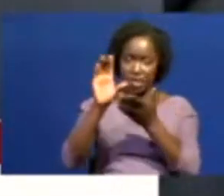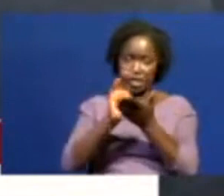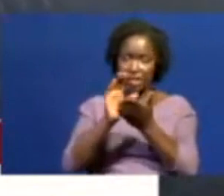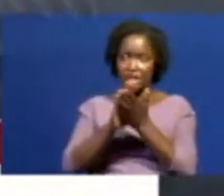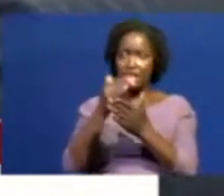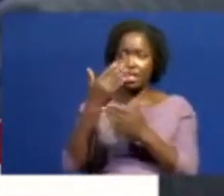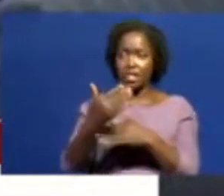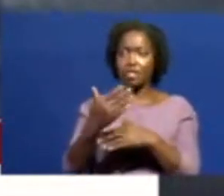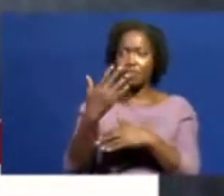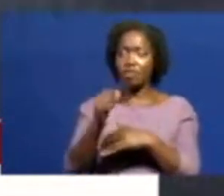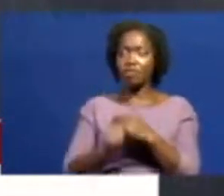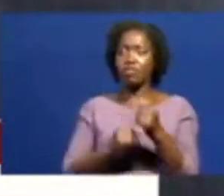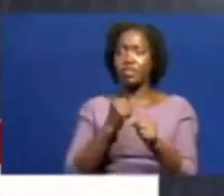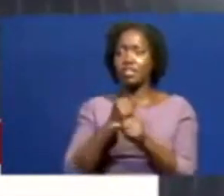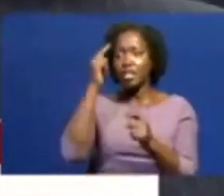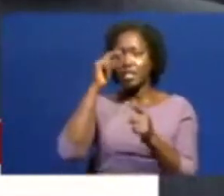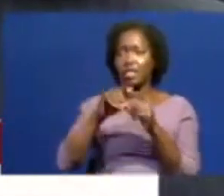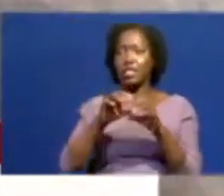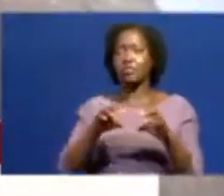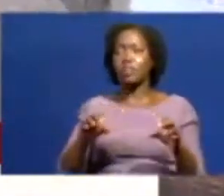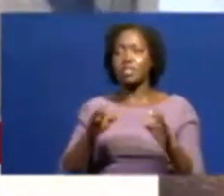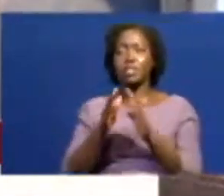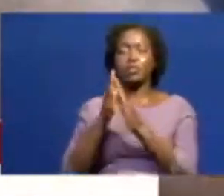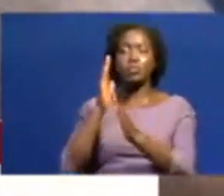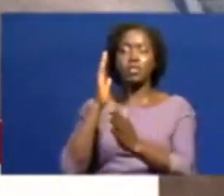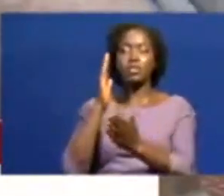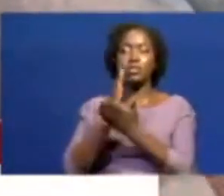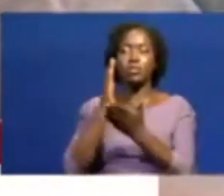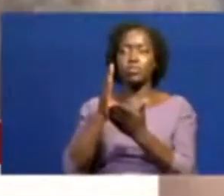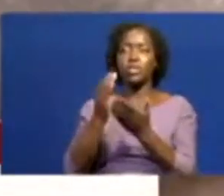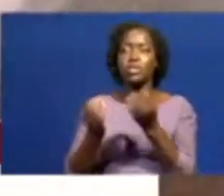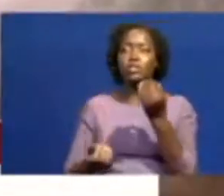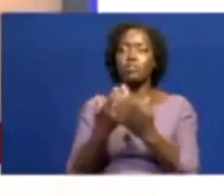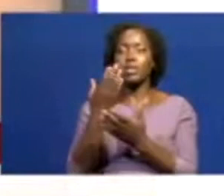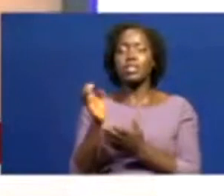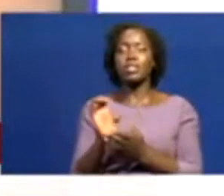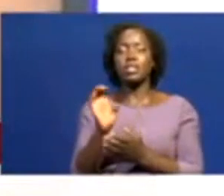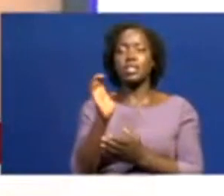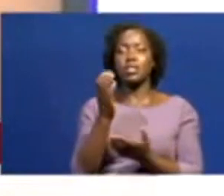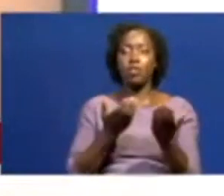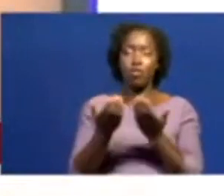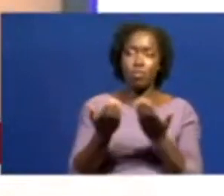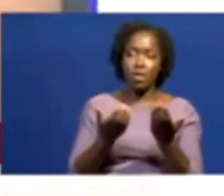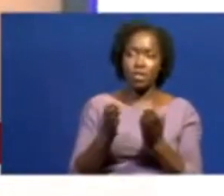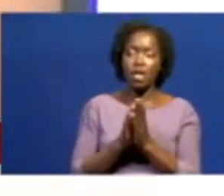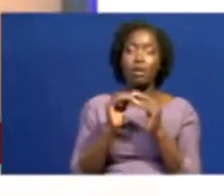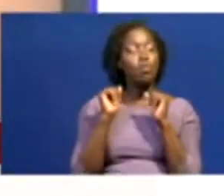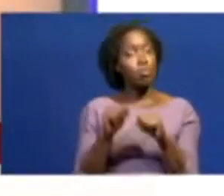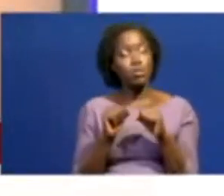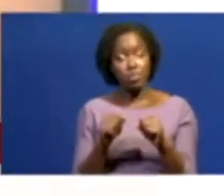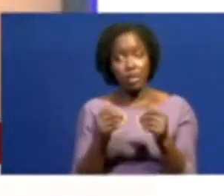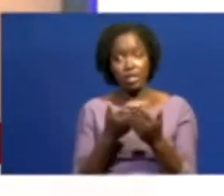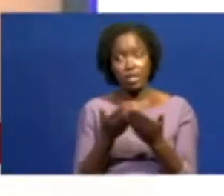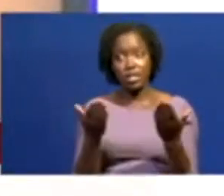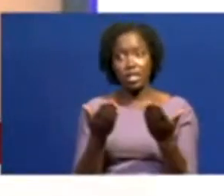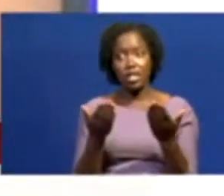next 5 years, targeting markets and bus stops in a bid to spur e-commerce. There is a possibility or